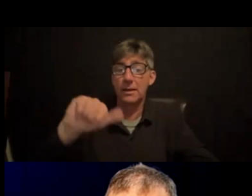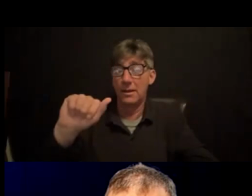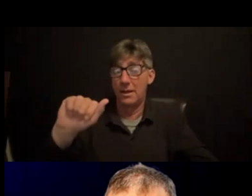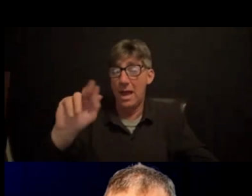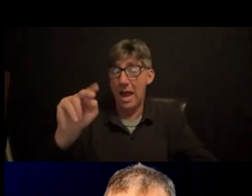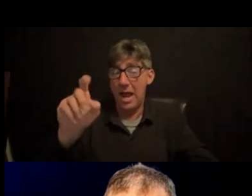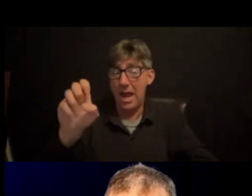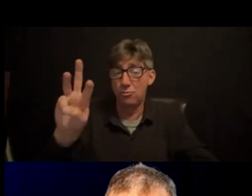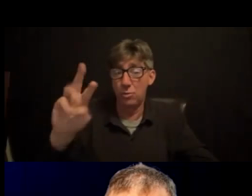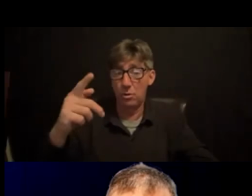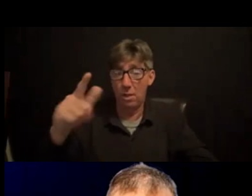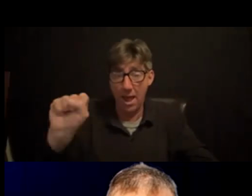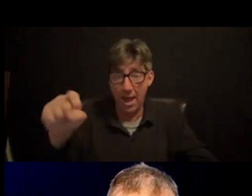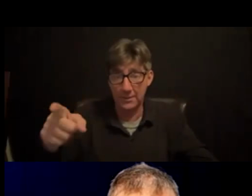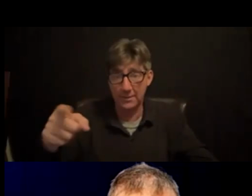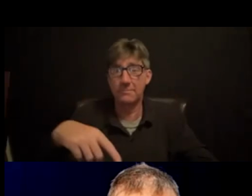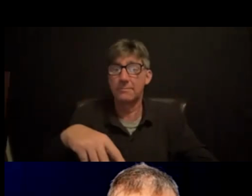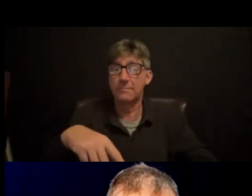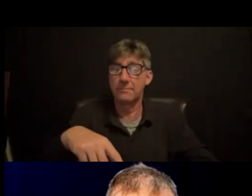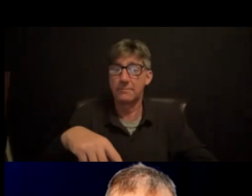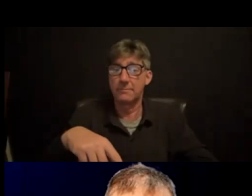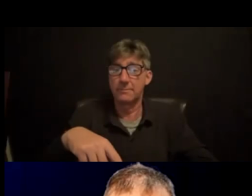unmute. Mr. Glass.